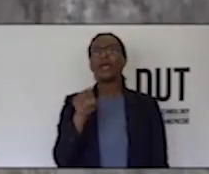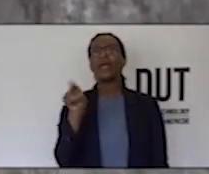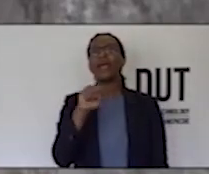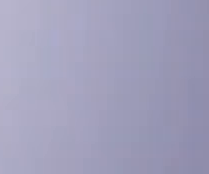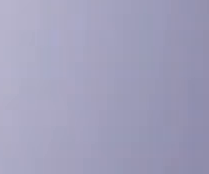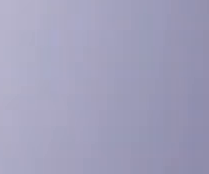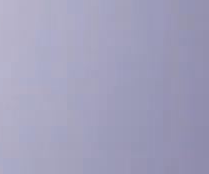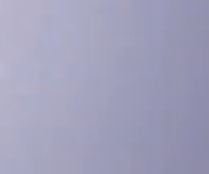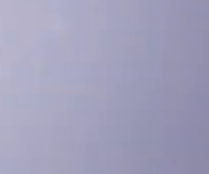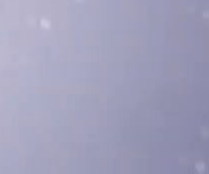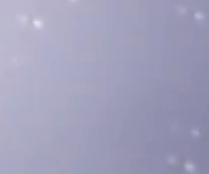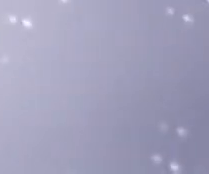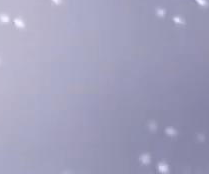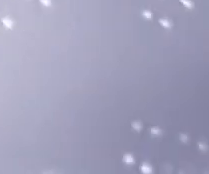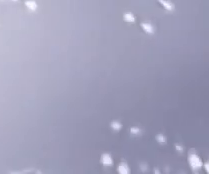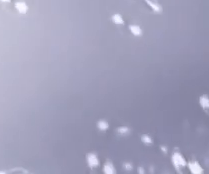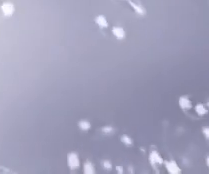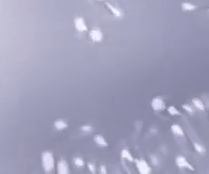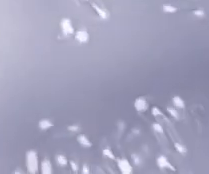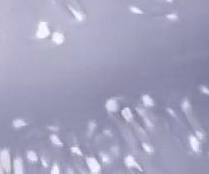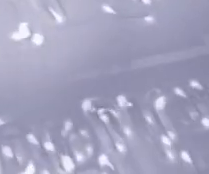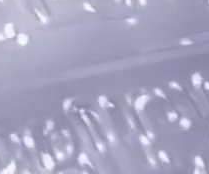cindy.dlamini@dut.ac.za.